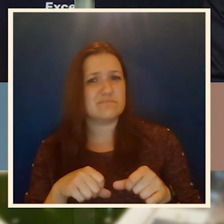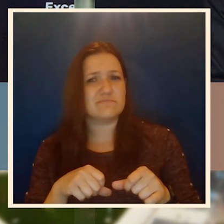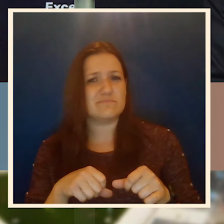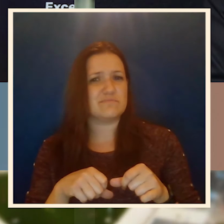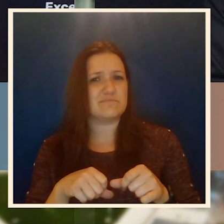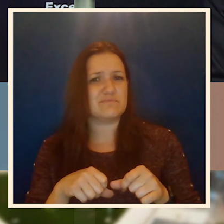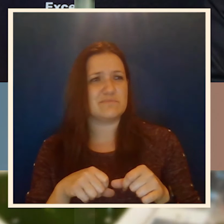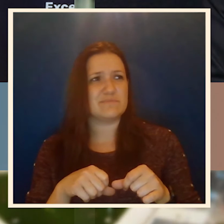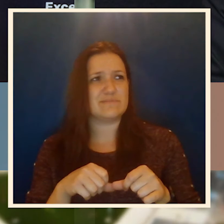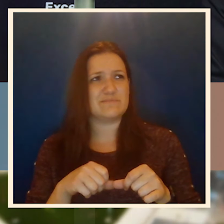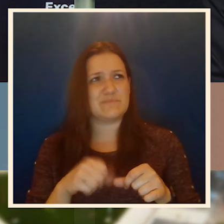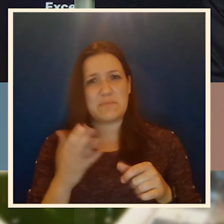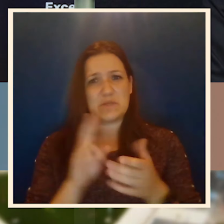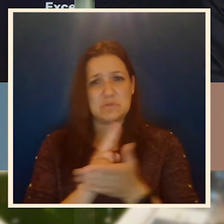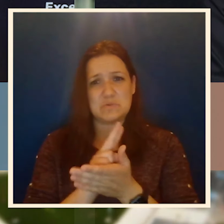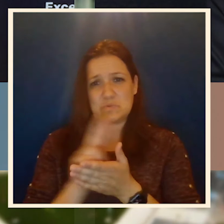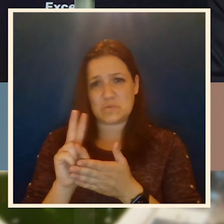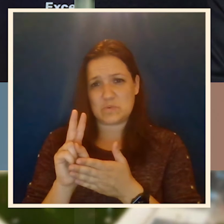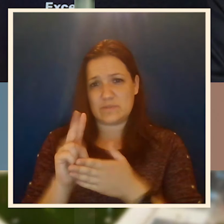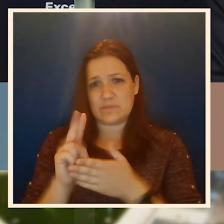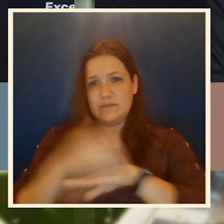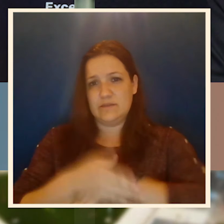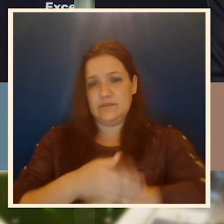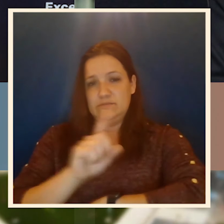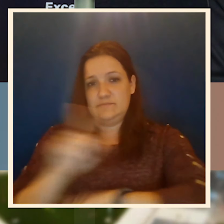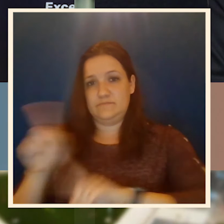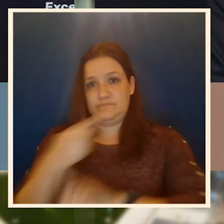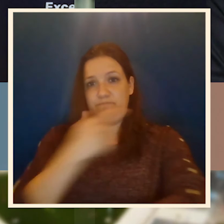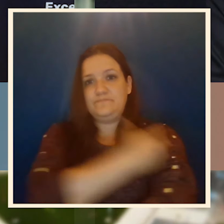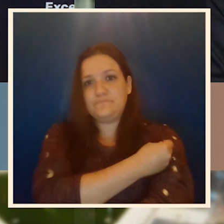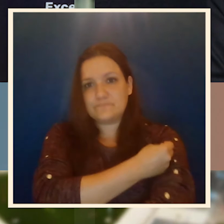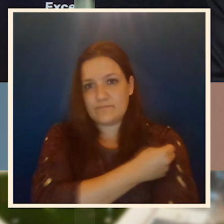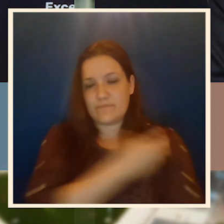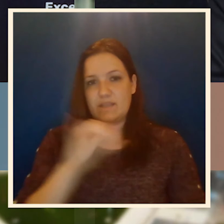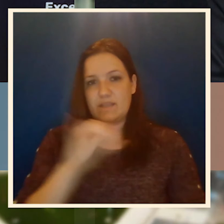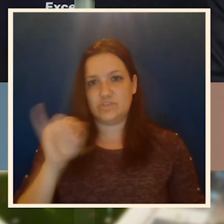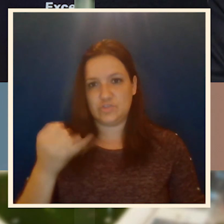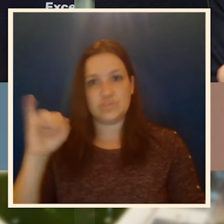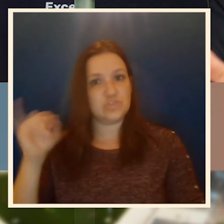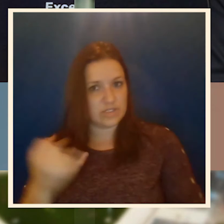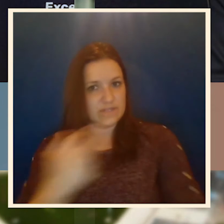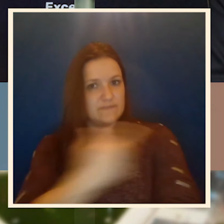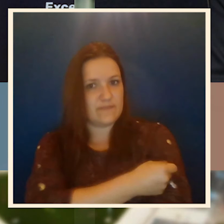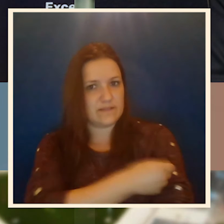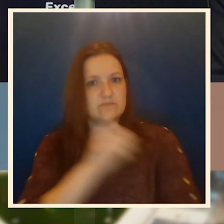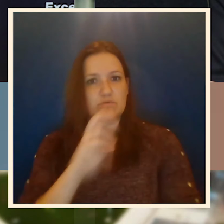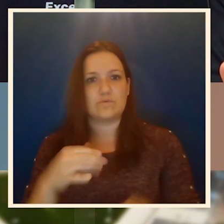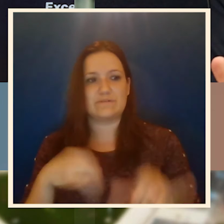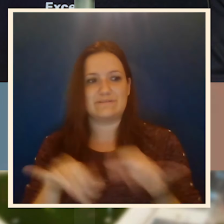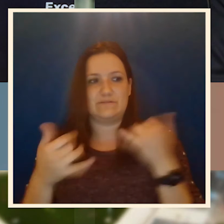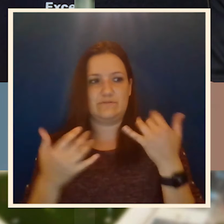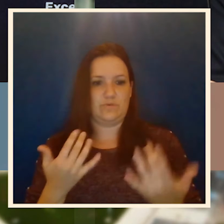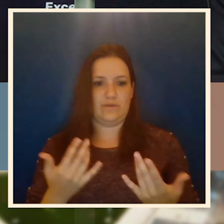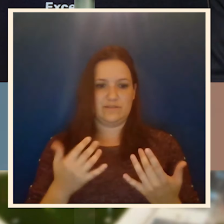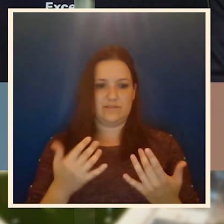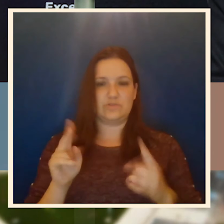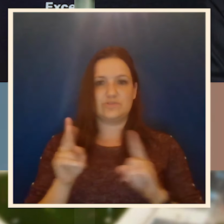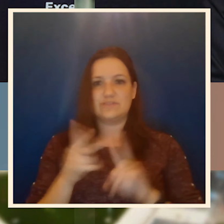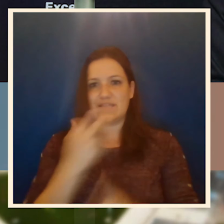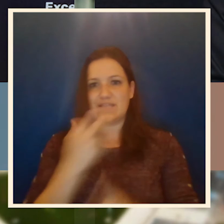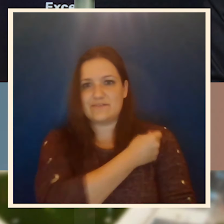be partially vaccinated. I guess it could be, you could still be inside of 2 weeks after the single dose Johnson